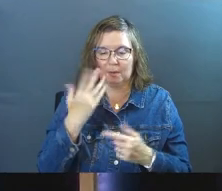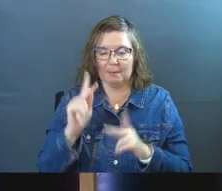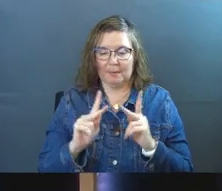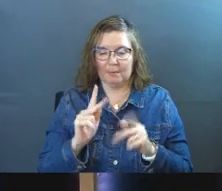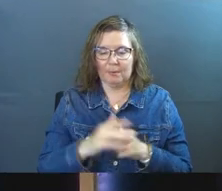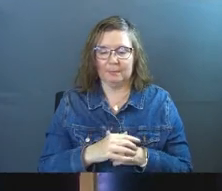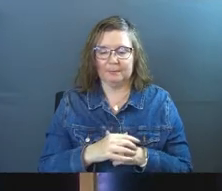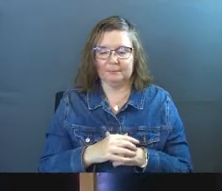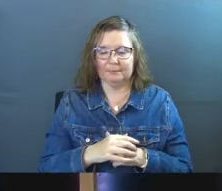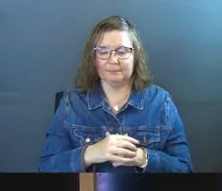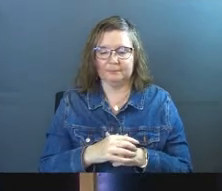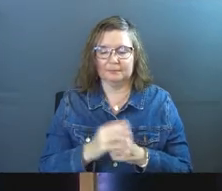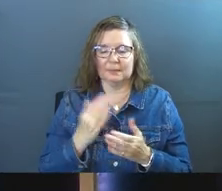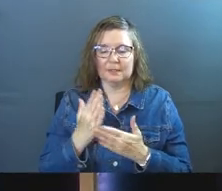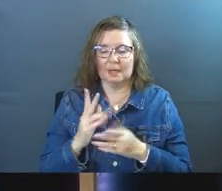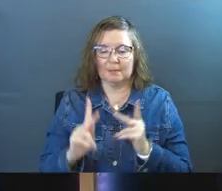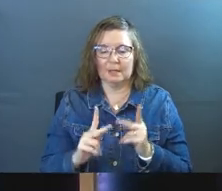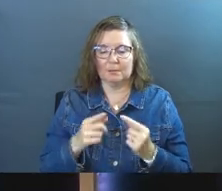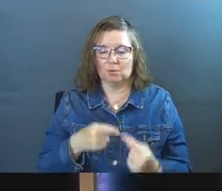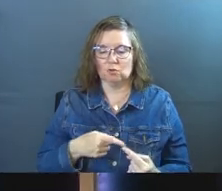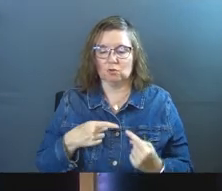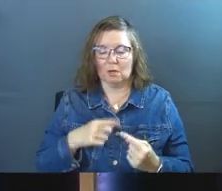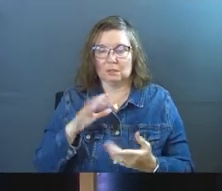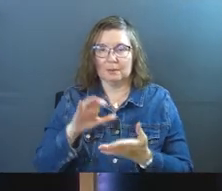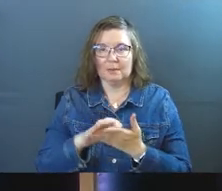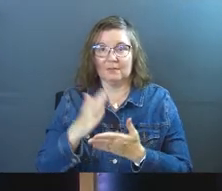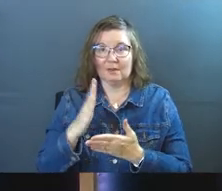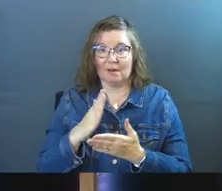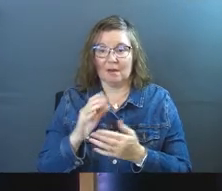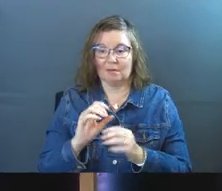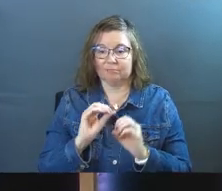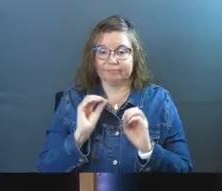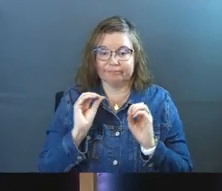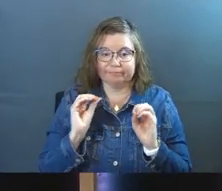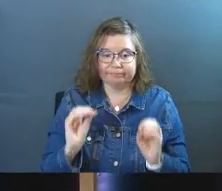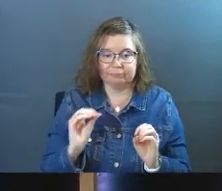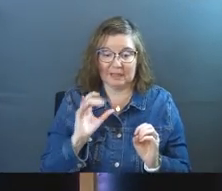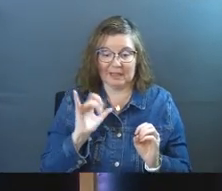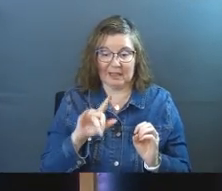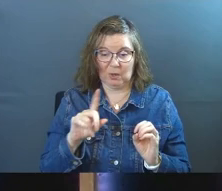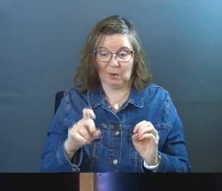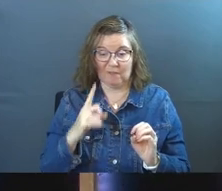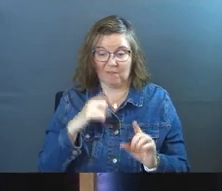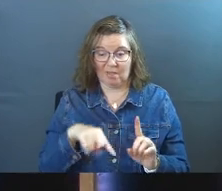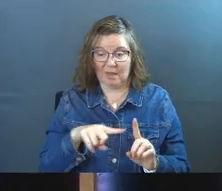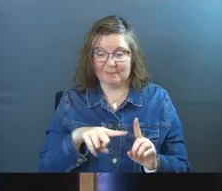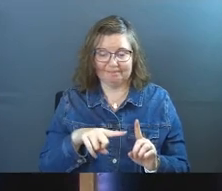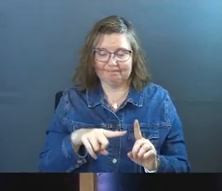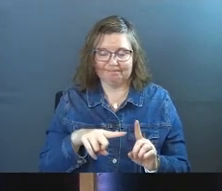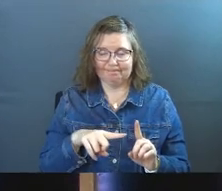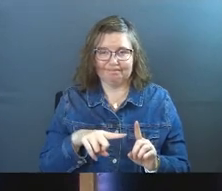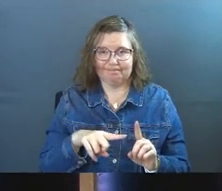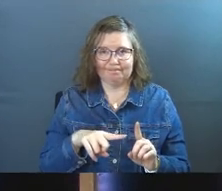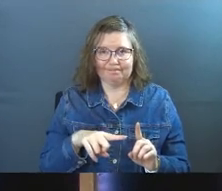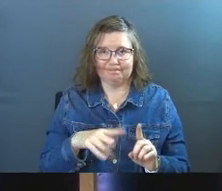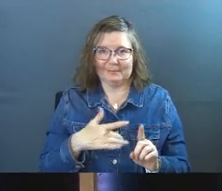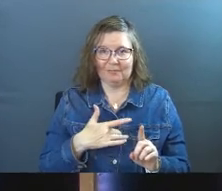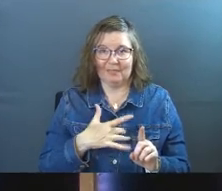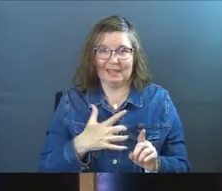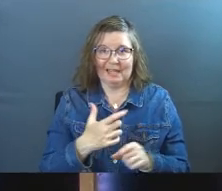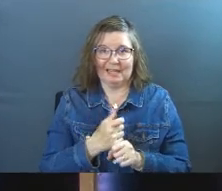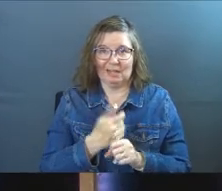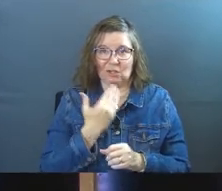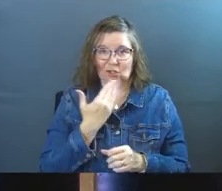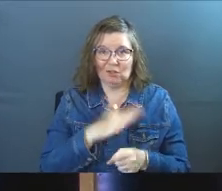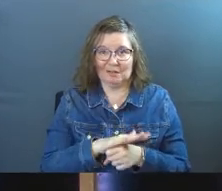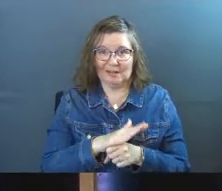people? There's some people that struggle to believe in God at all because that question for them, they don't feel that they've received